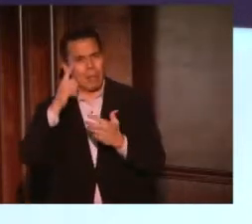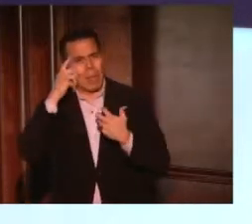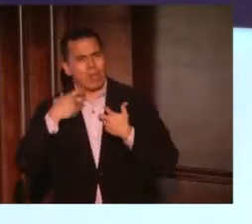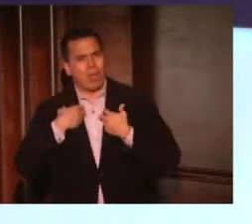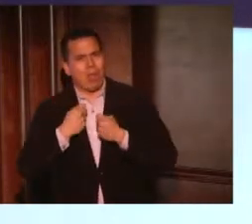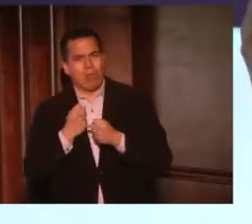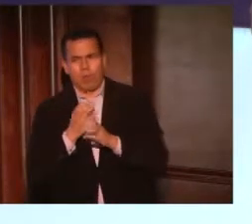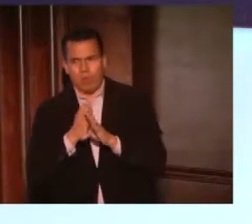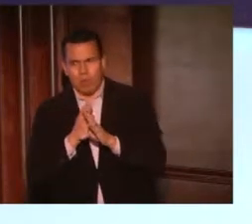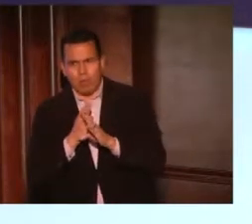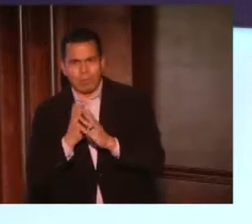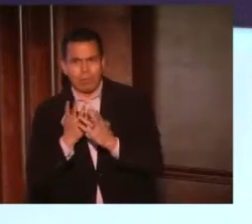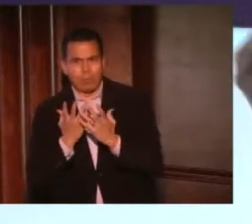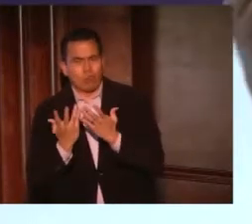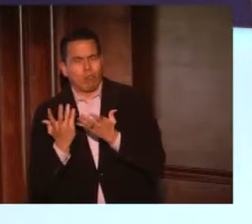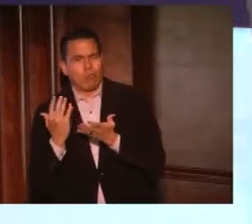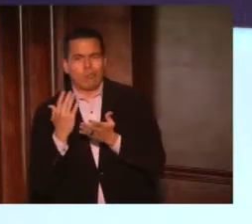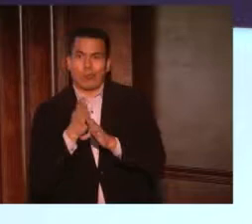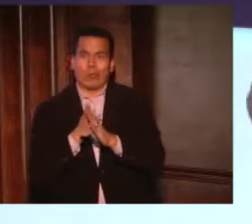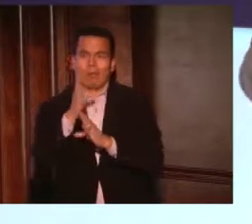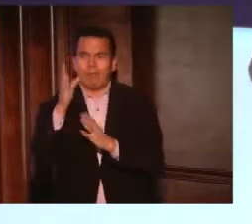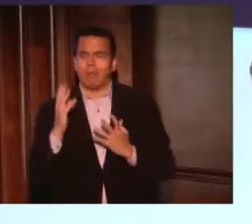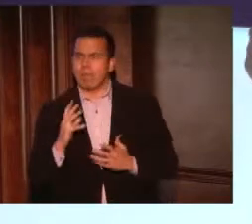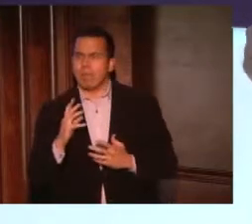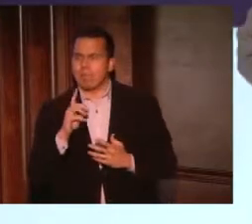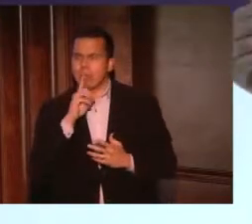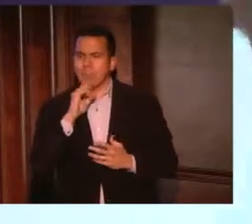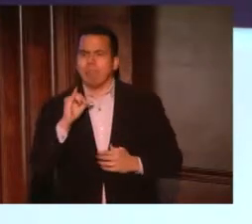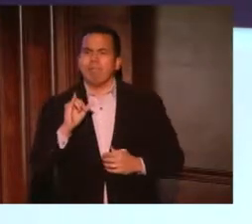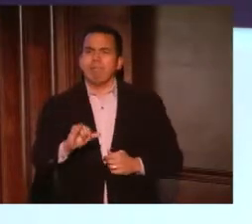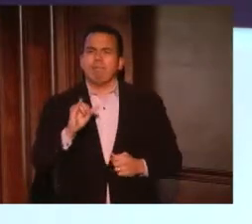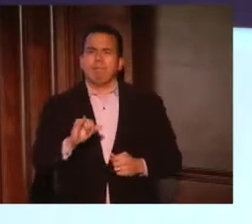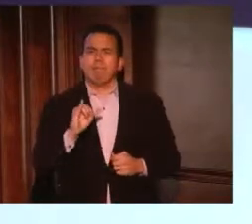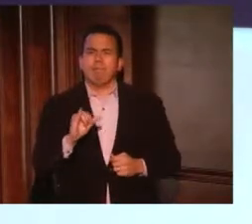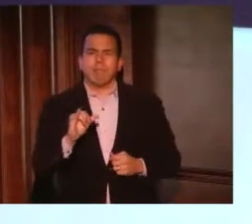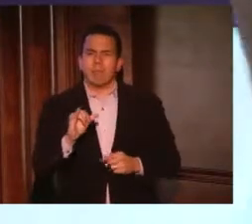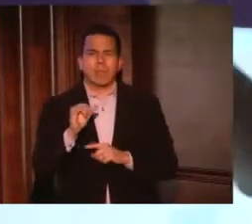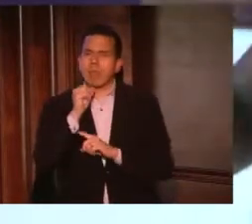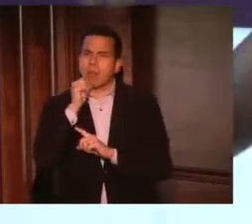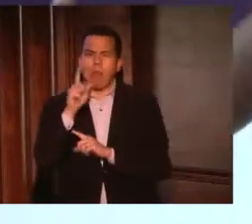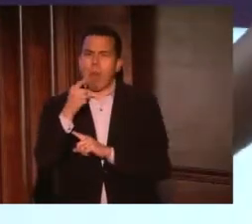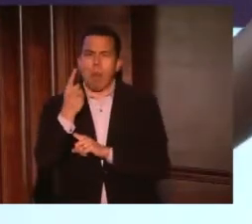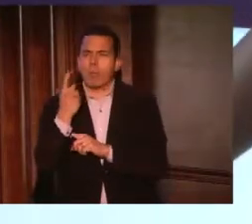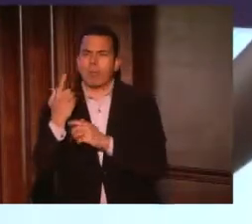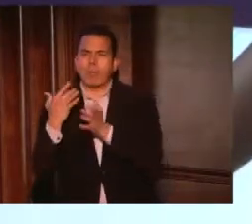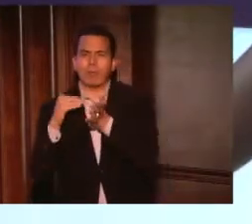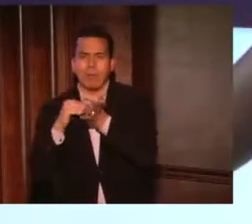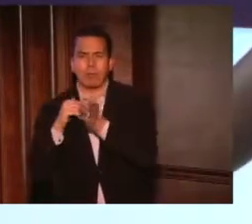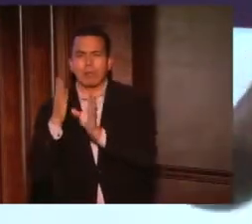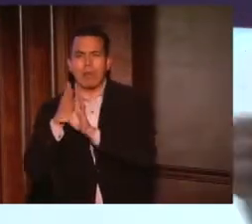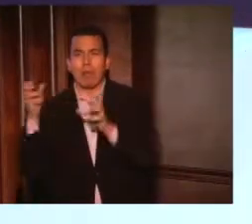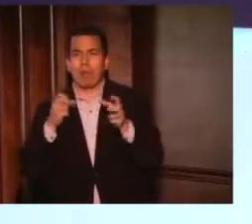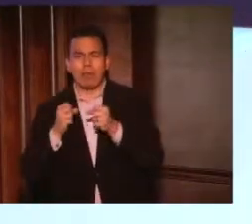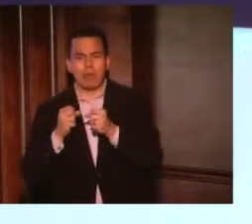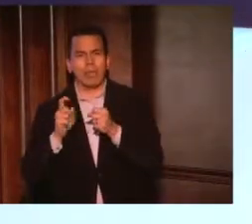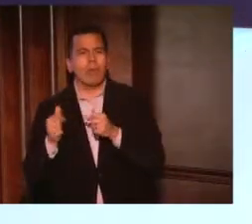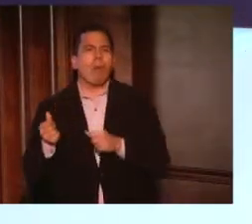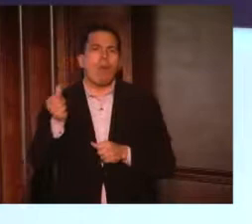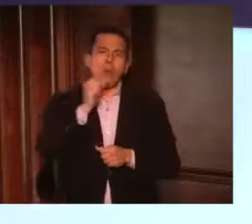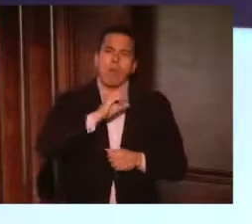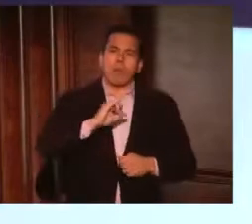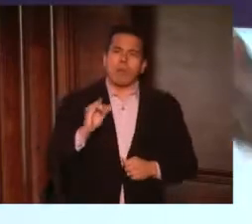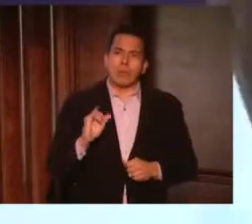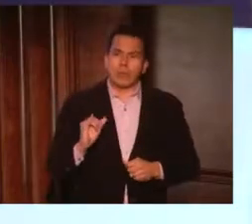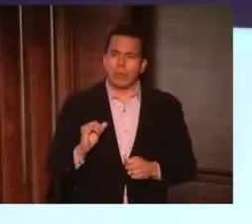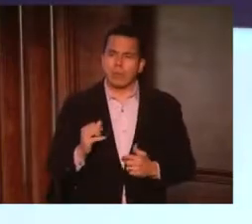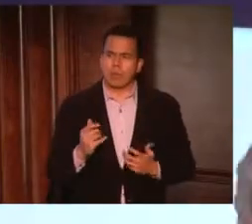how can the people who've either gone through, because your experience sort of qualifies you. And so